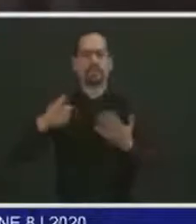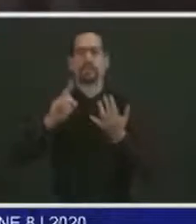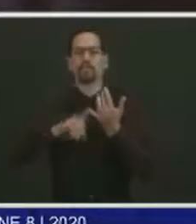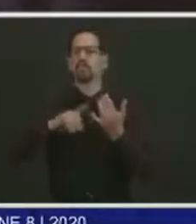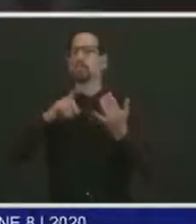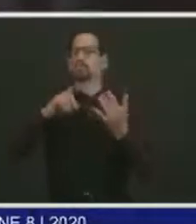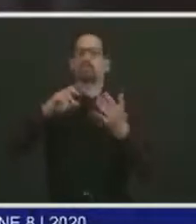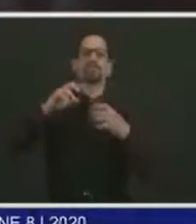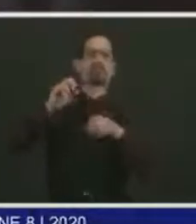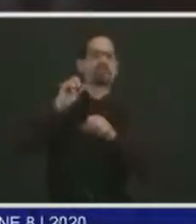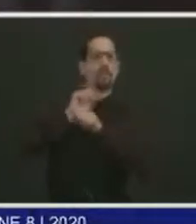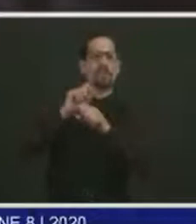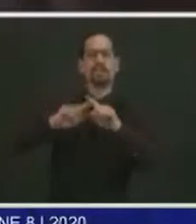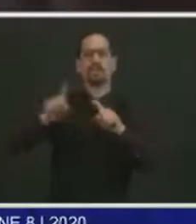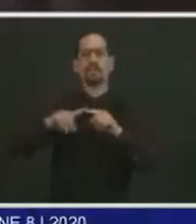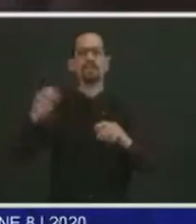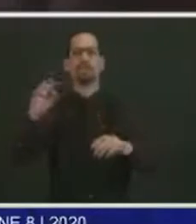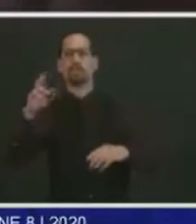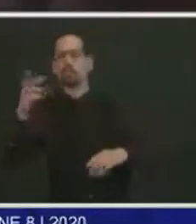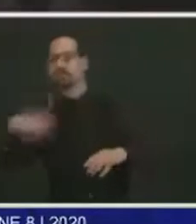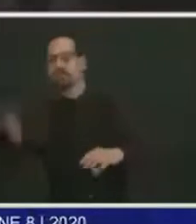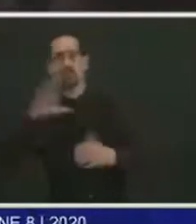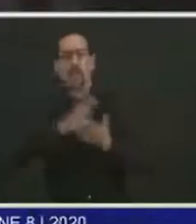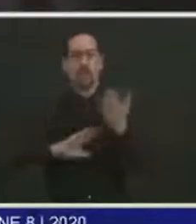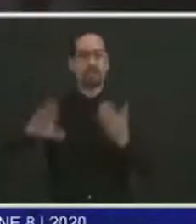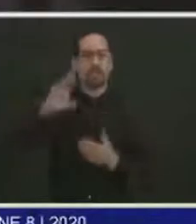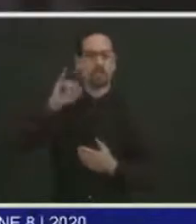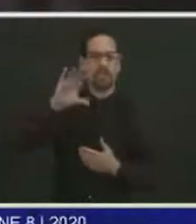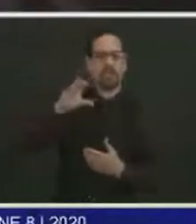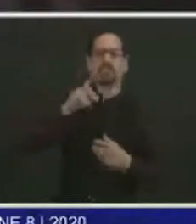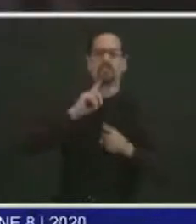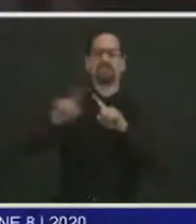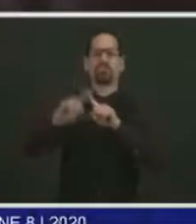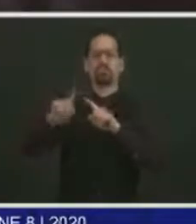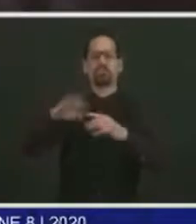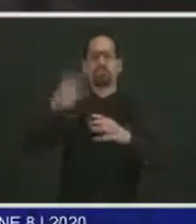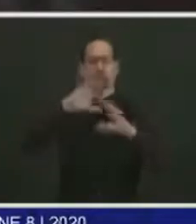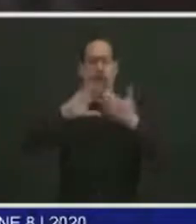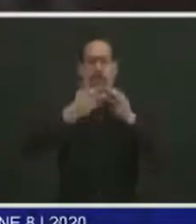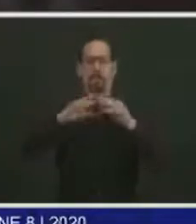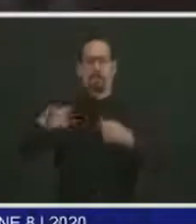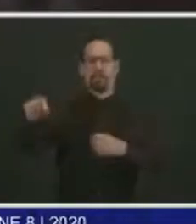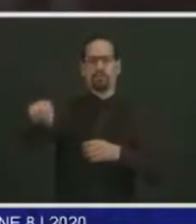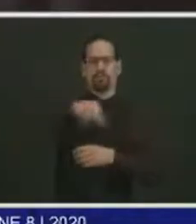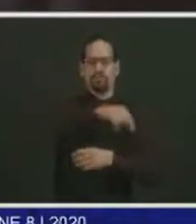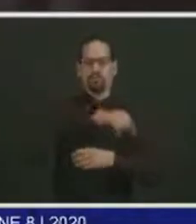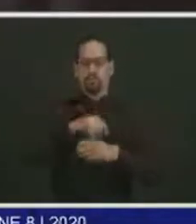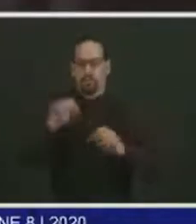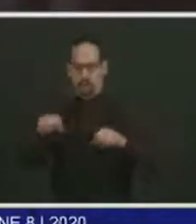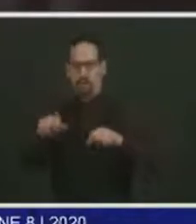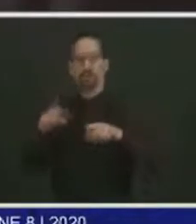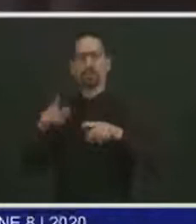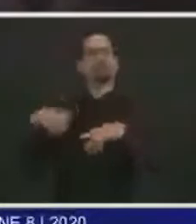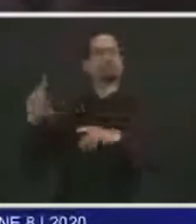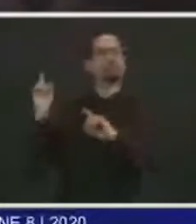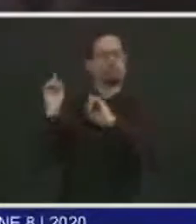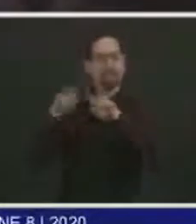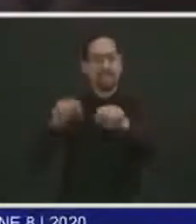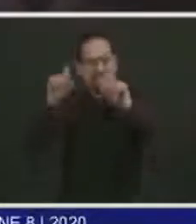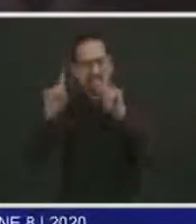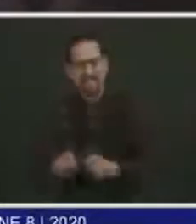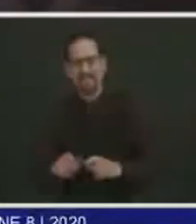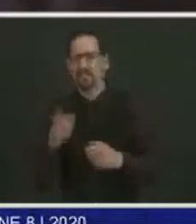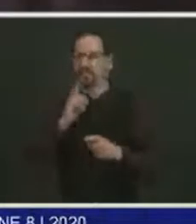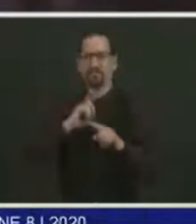higher education, URI, CCRI, and RIC, when the students come back. So today we're starting with education workers